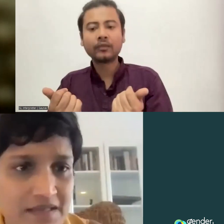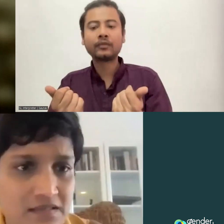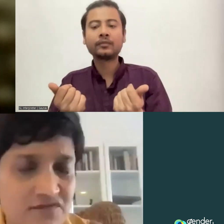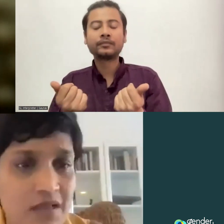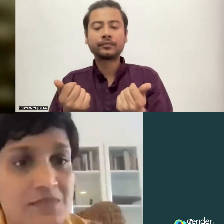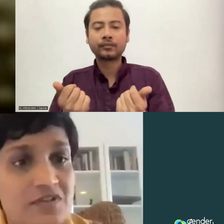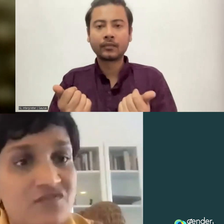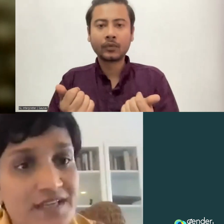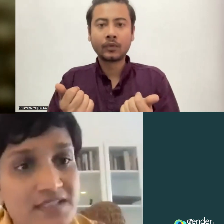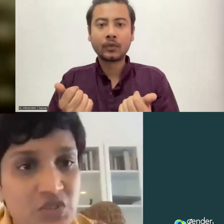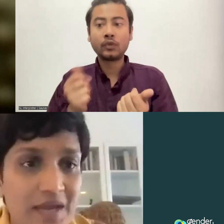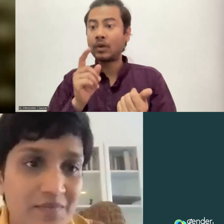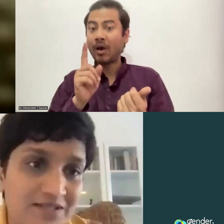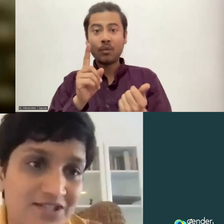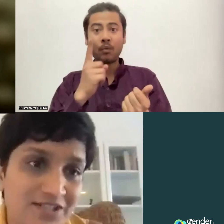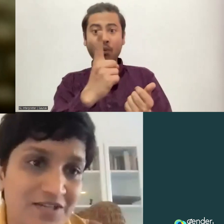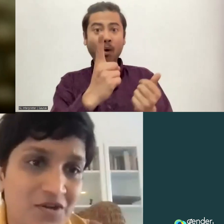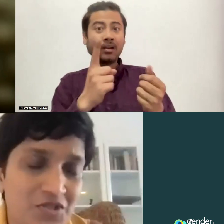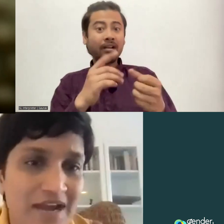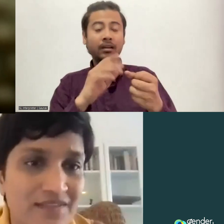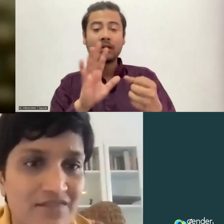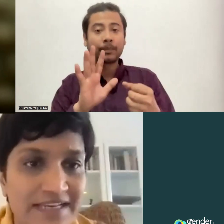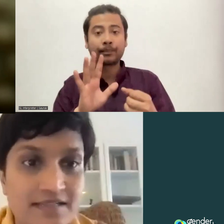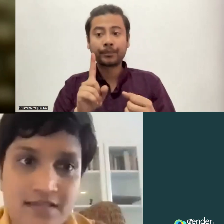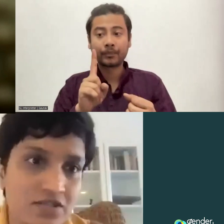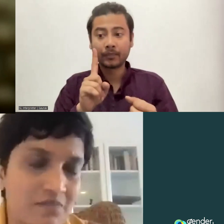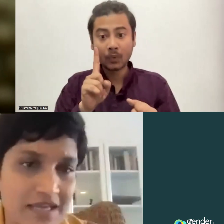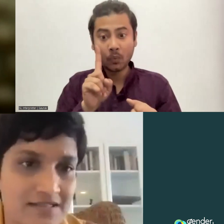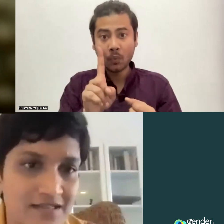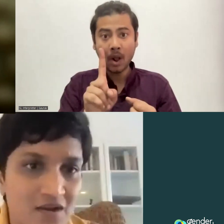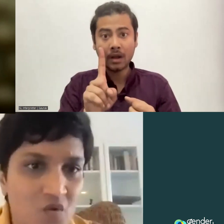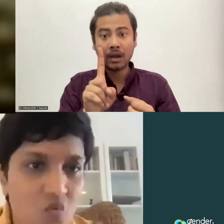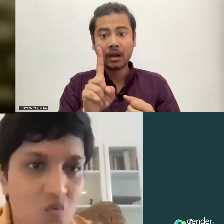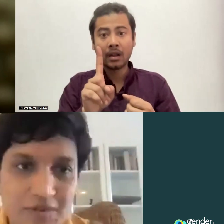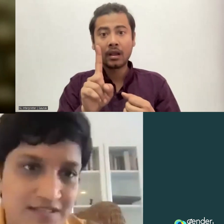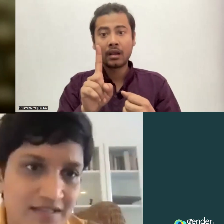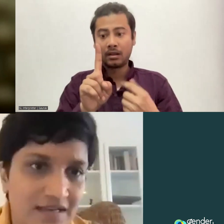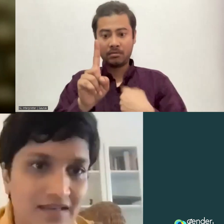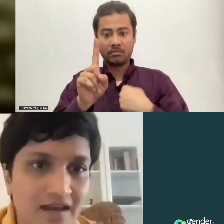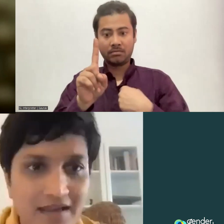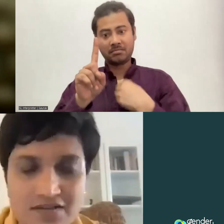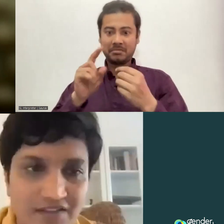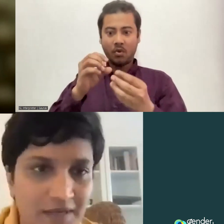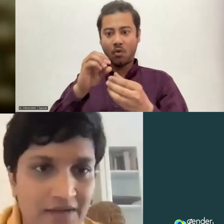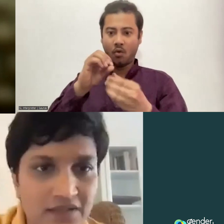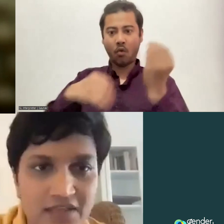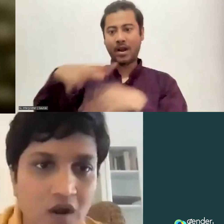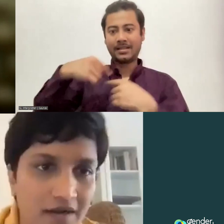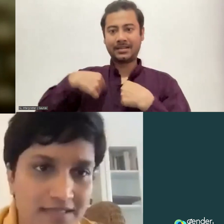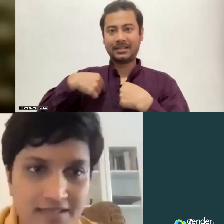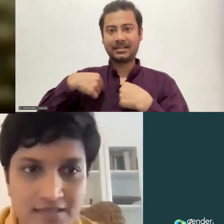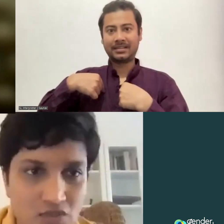providing space for multiple voices to emerge, and not to have that very decision-based one person. And in the architecture field, we have the